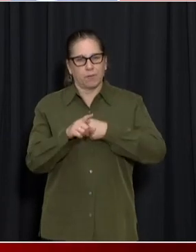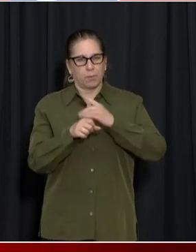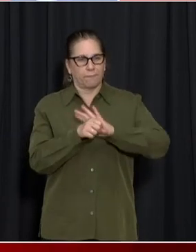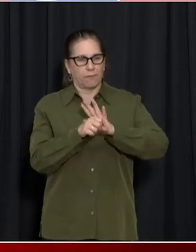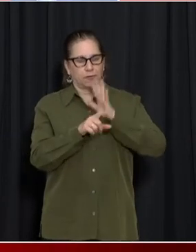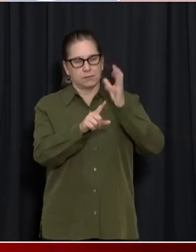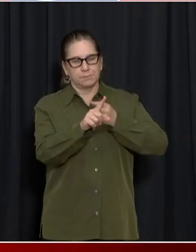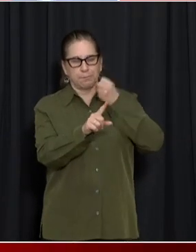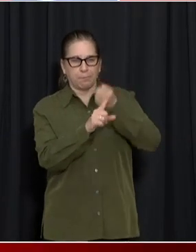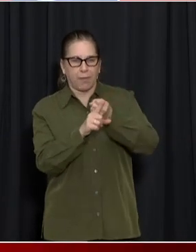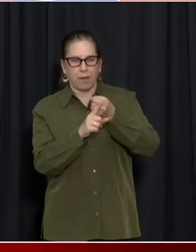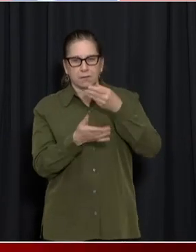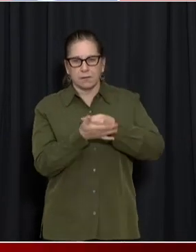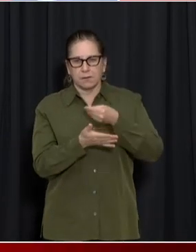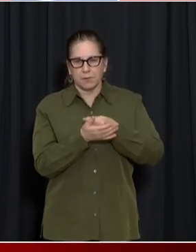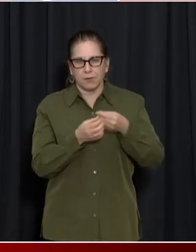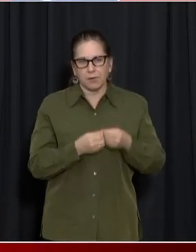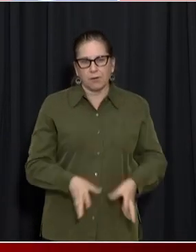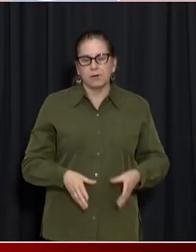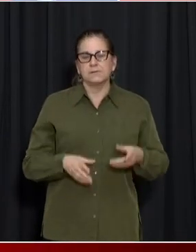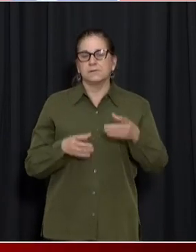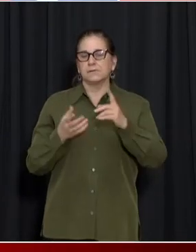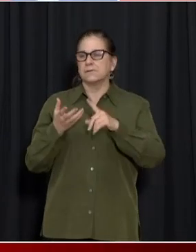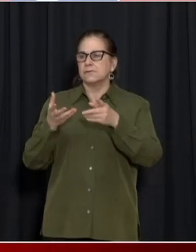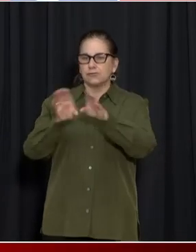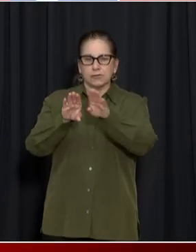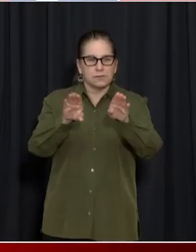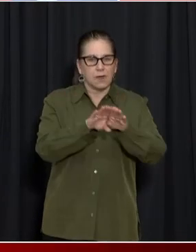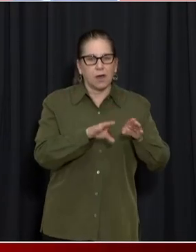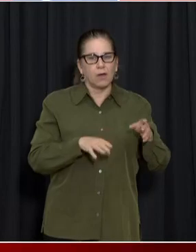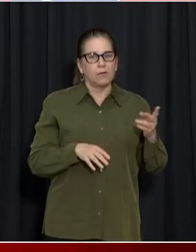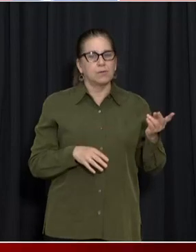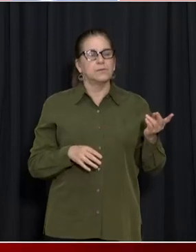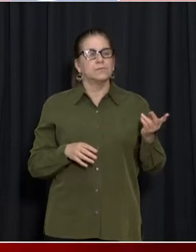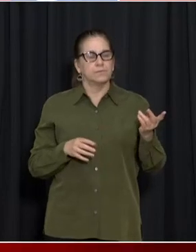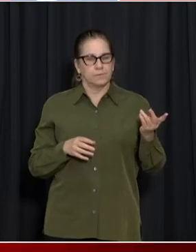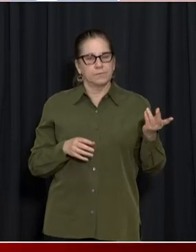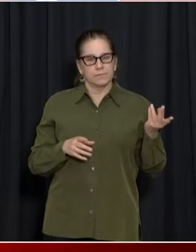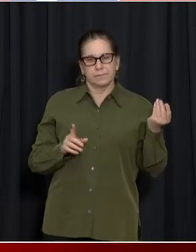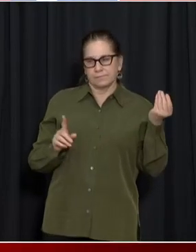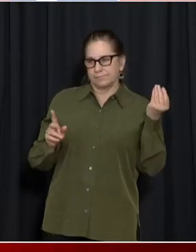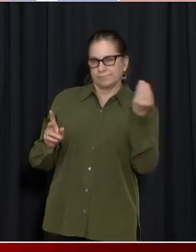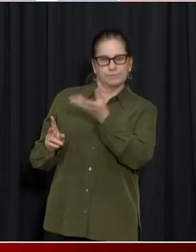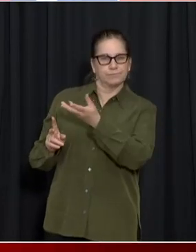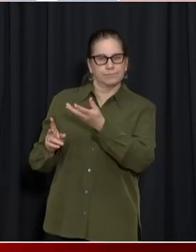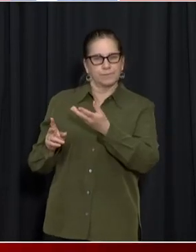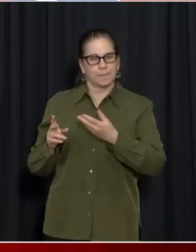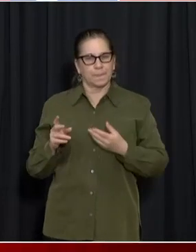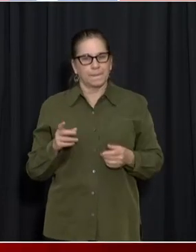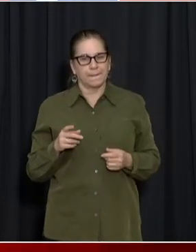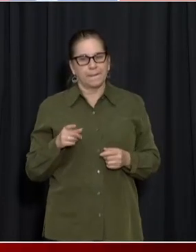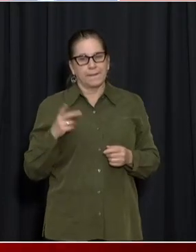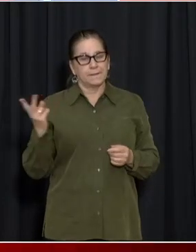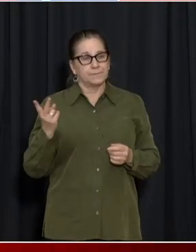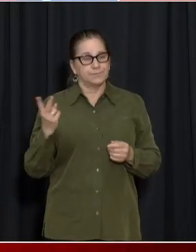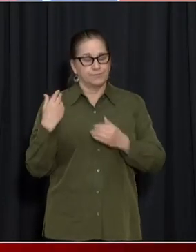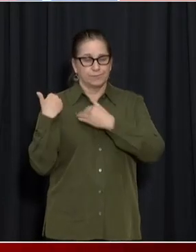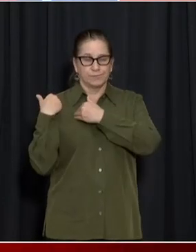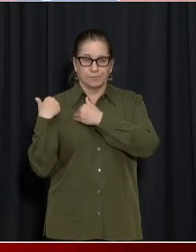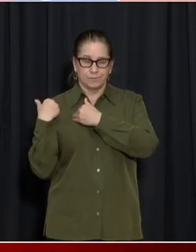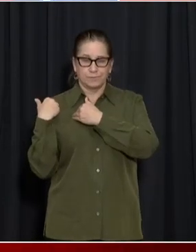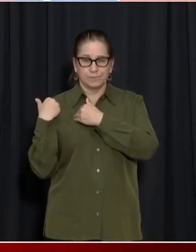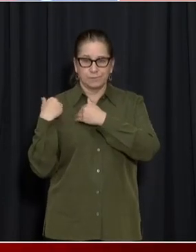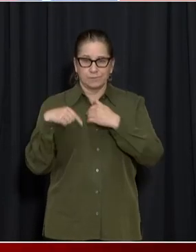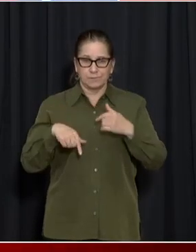our economy. So I want to thank them for graciously accepting these roles and working so hard. And I